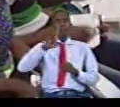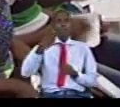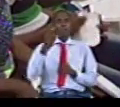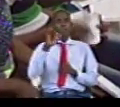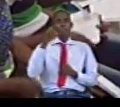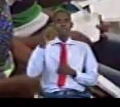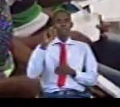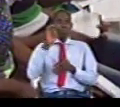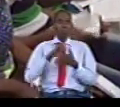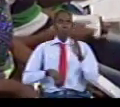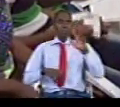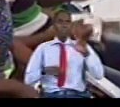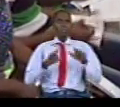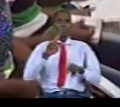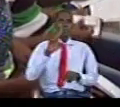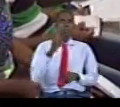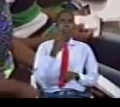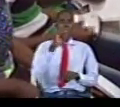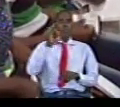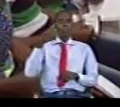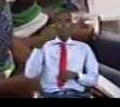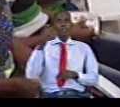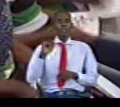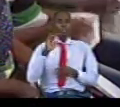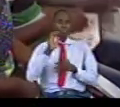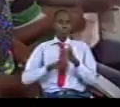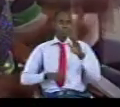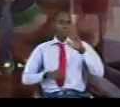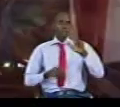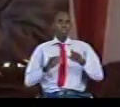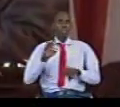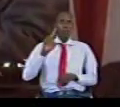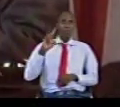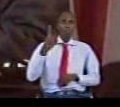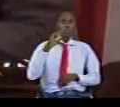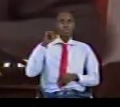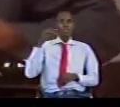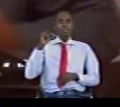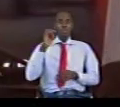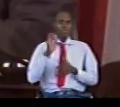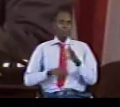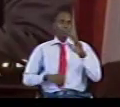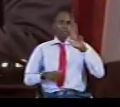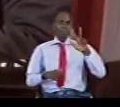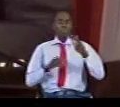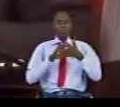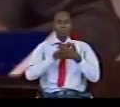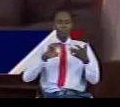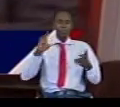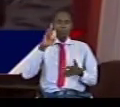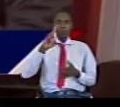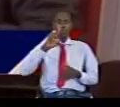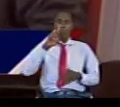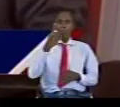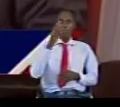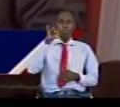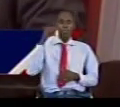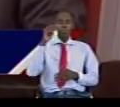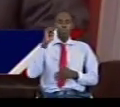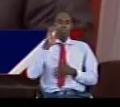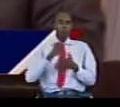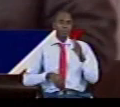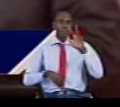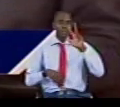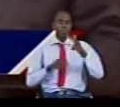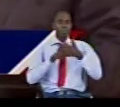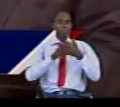First John chapter 3. In 1 John chapter 3, I'm reading from verse 1. 1 John chapter 3, we're